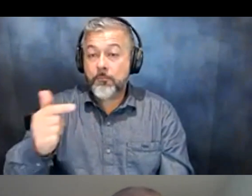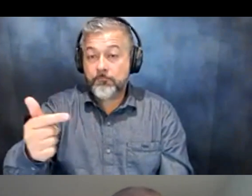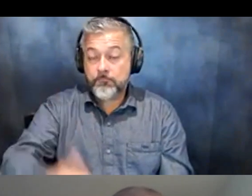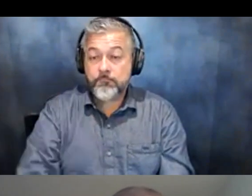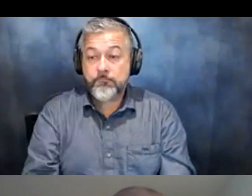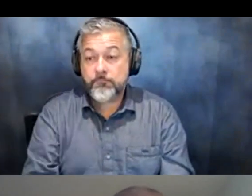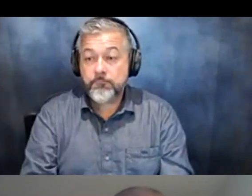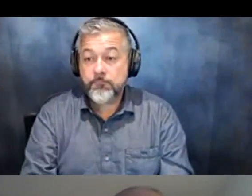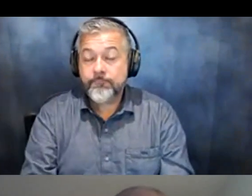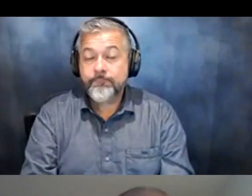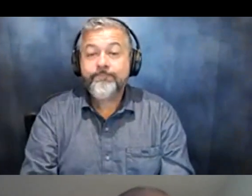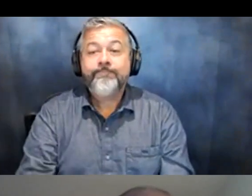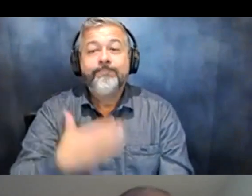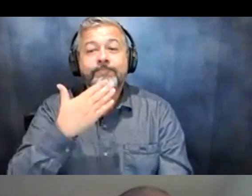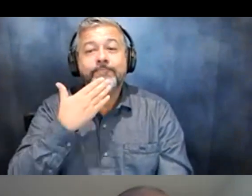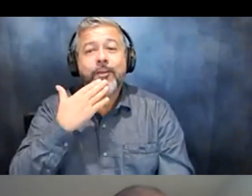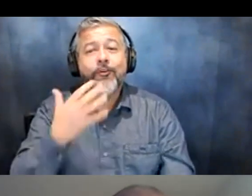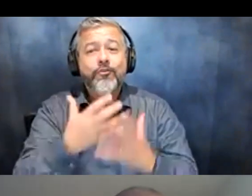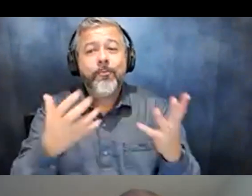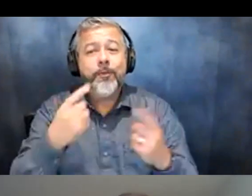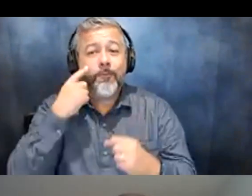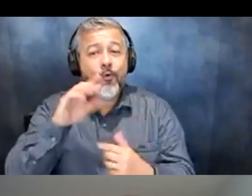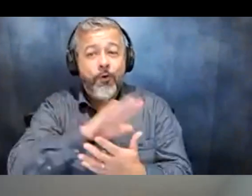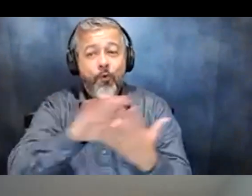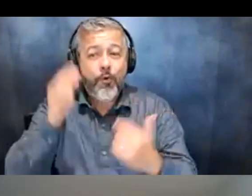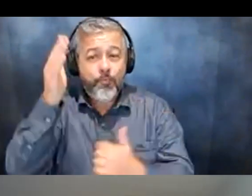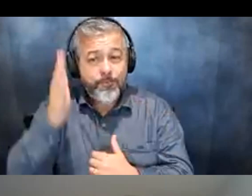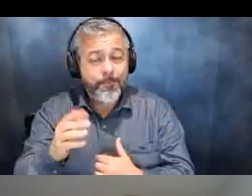Yeah, thank you very much for those presentations. Those were excellent.